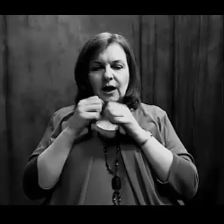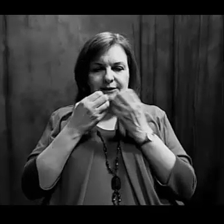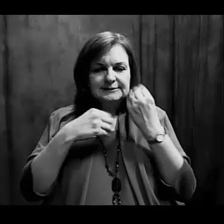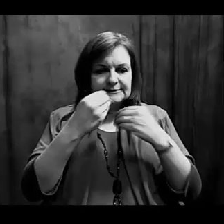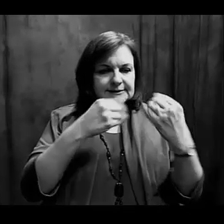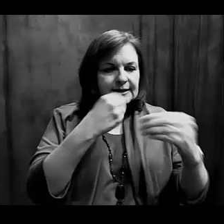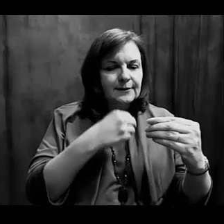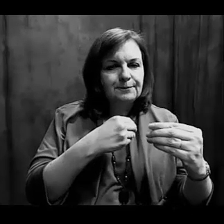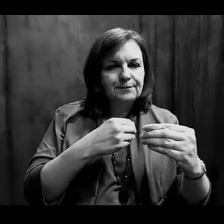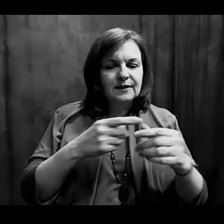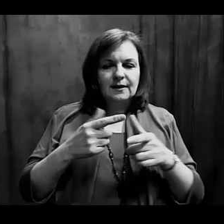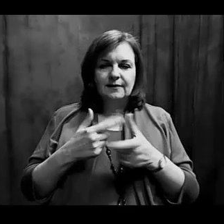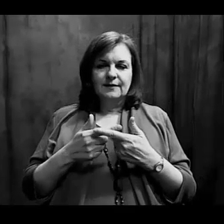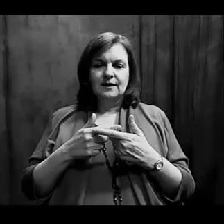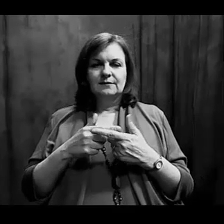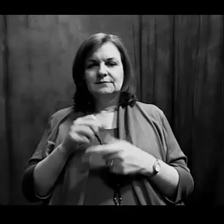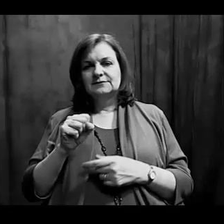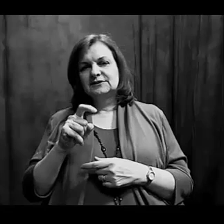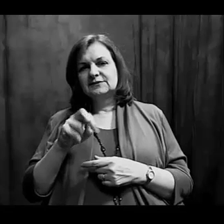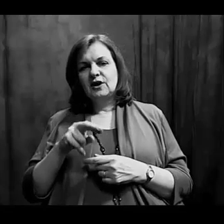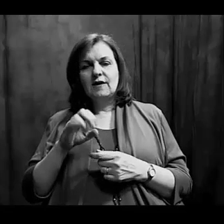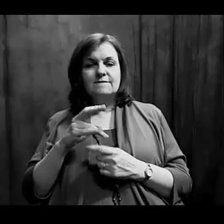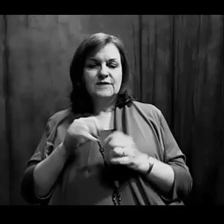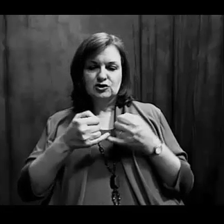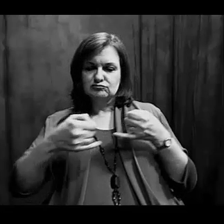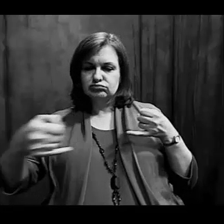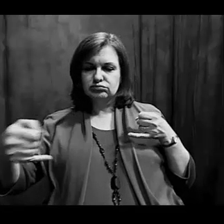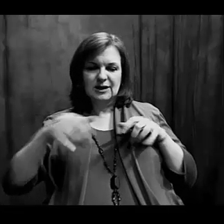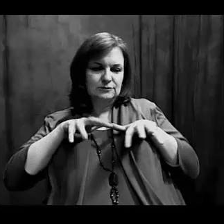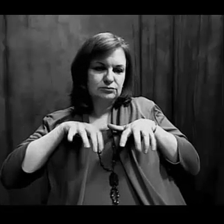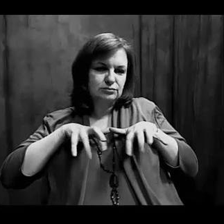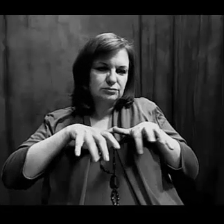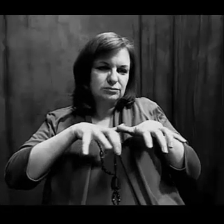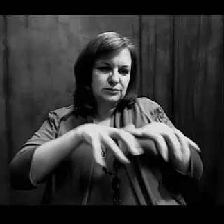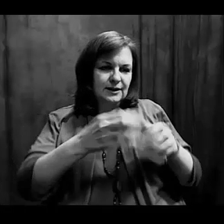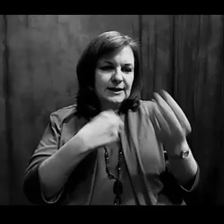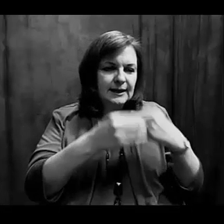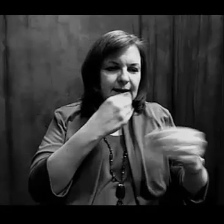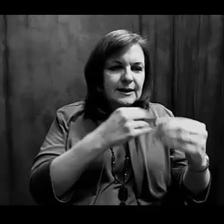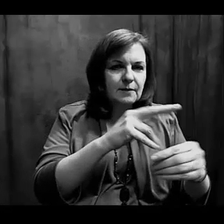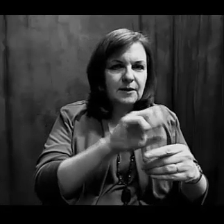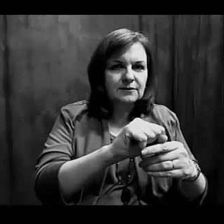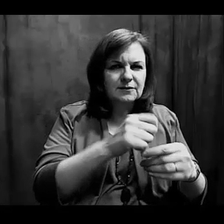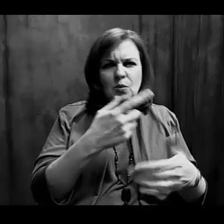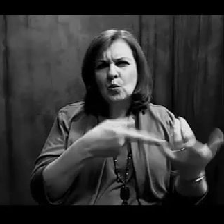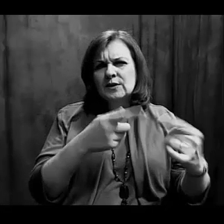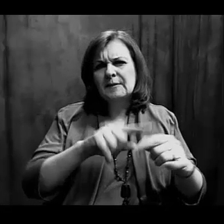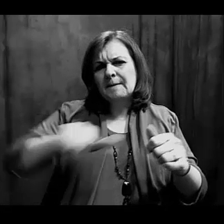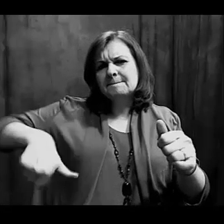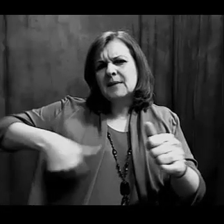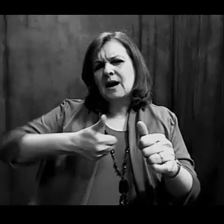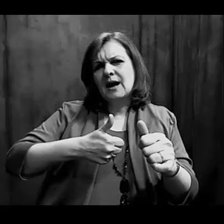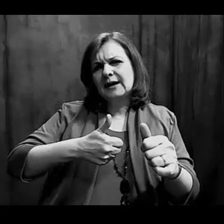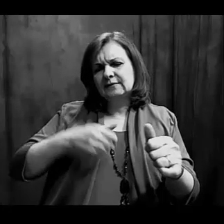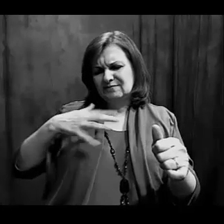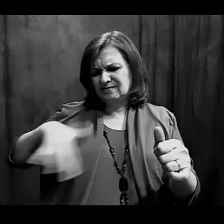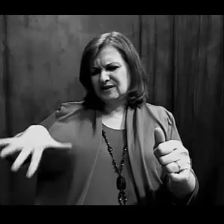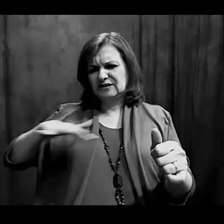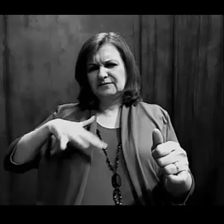in this upwards direction. And they will just simply march along eating these mussels. But what's behind